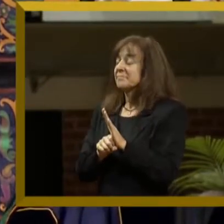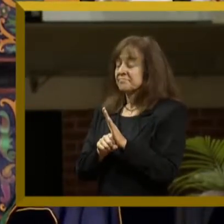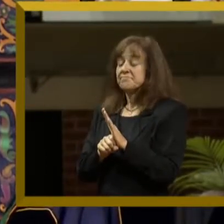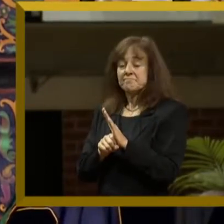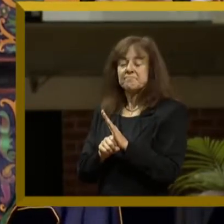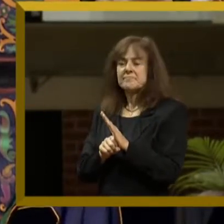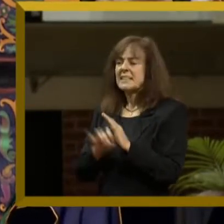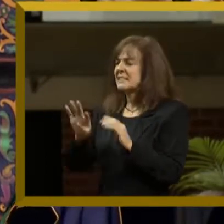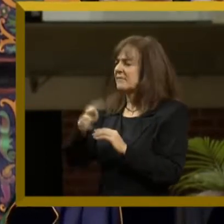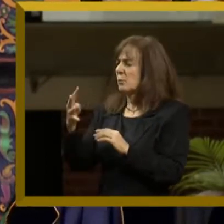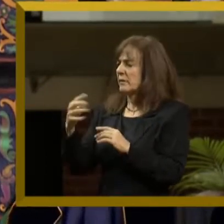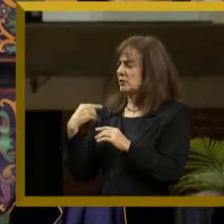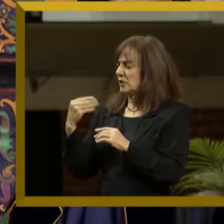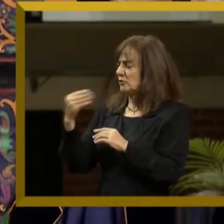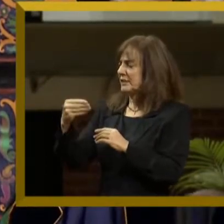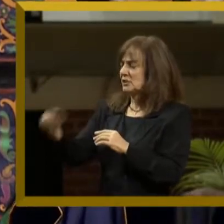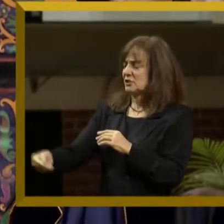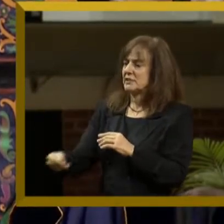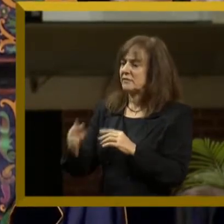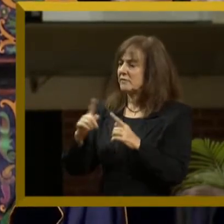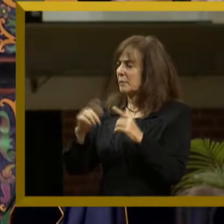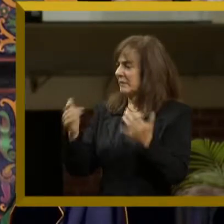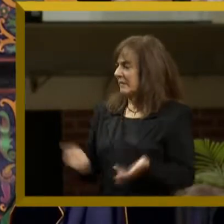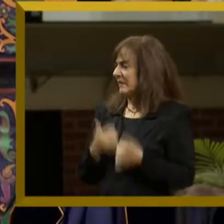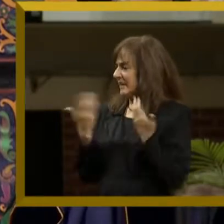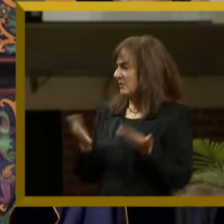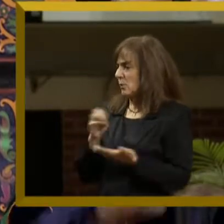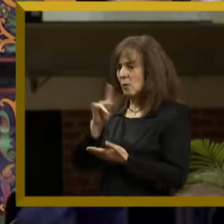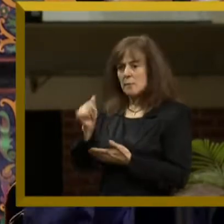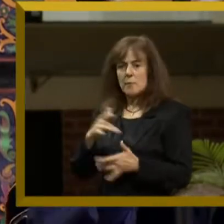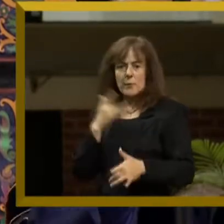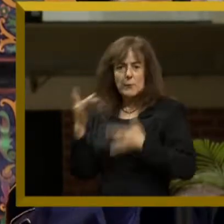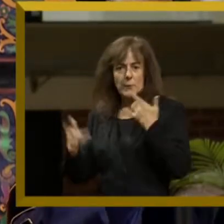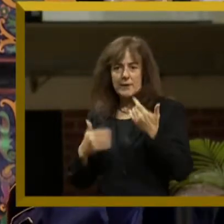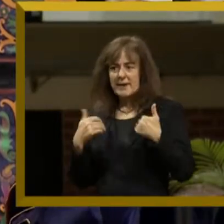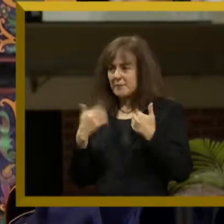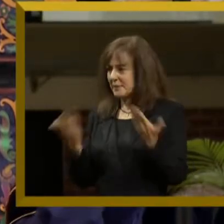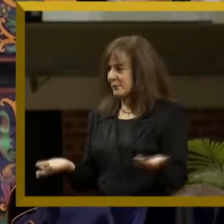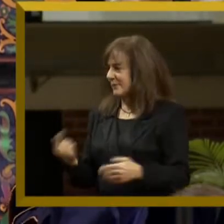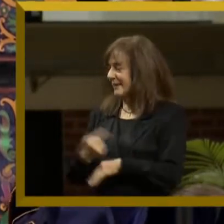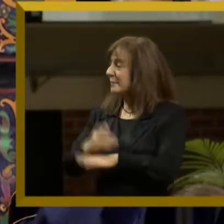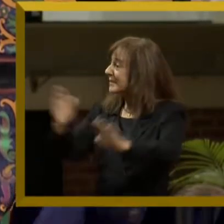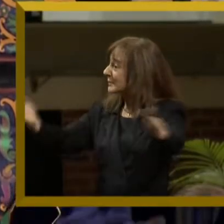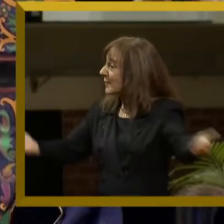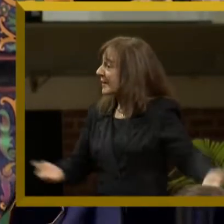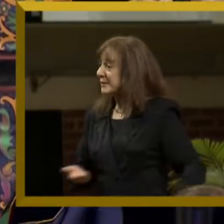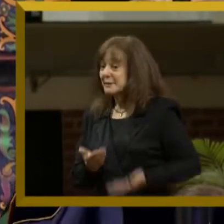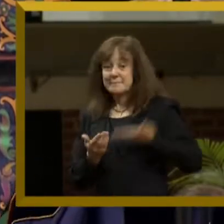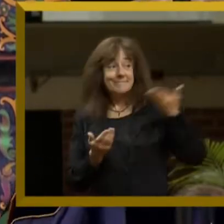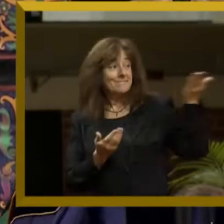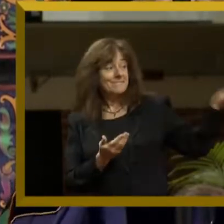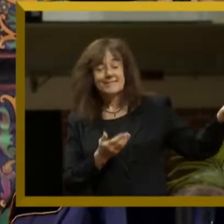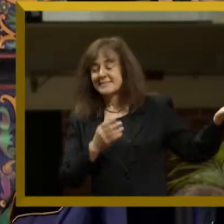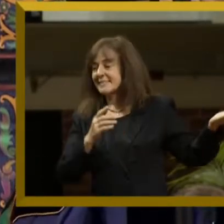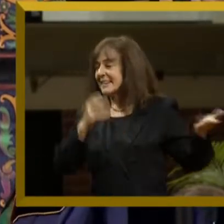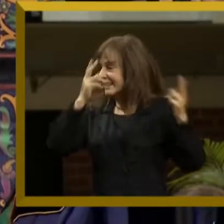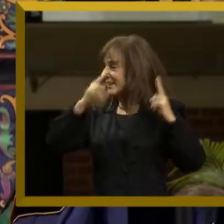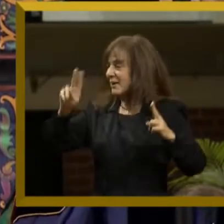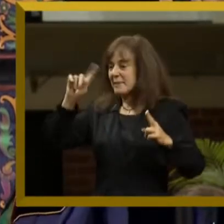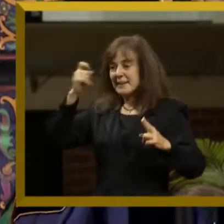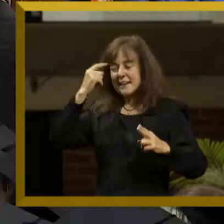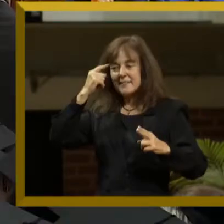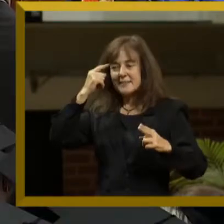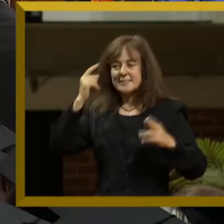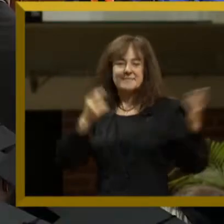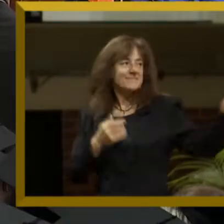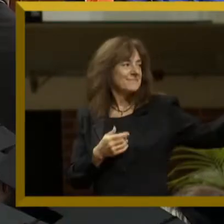is a fourth generation Oklahoman, and we are thrilled to have him here today. Ladies and gentlemen, please welcome the Honorable Kevin Stitt,